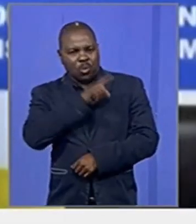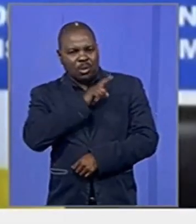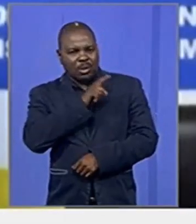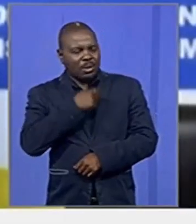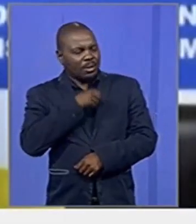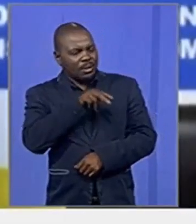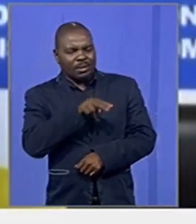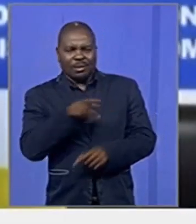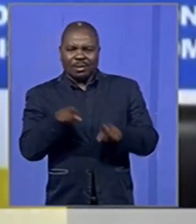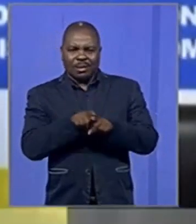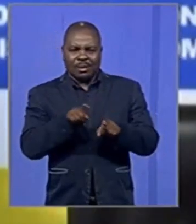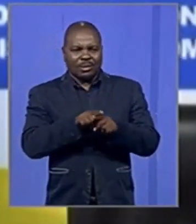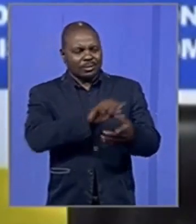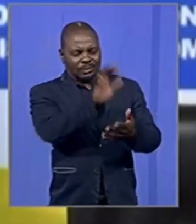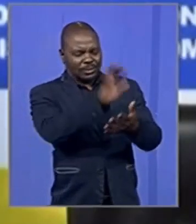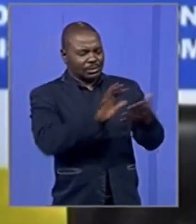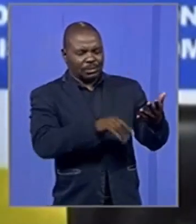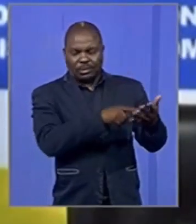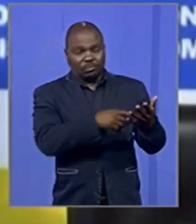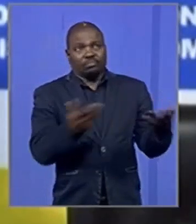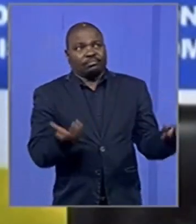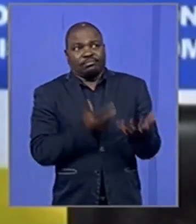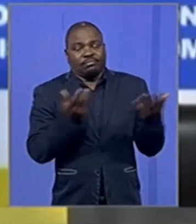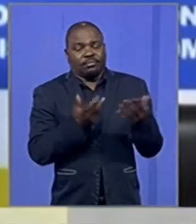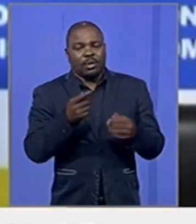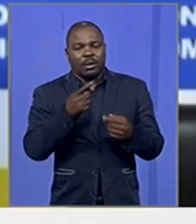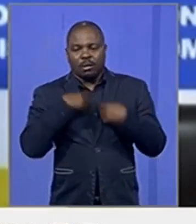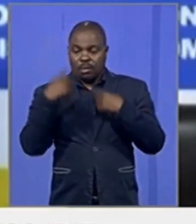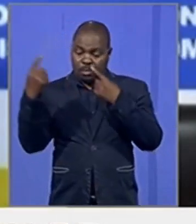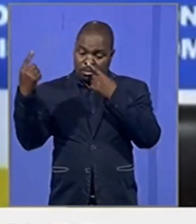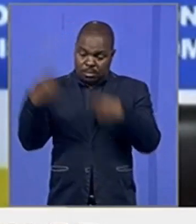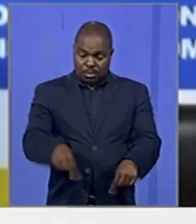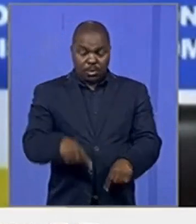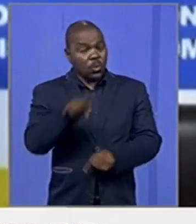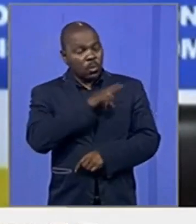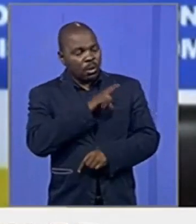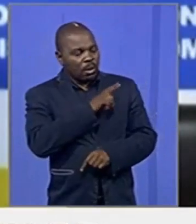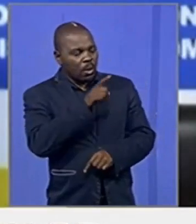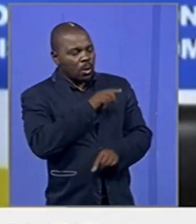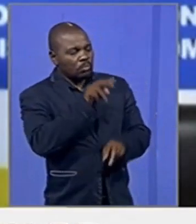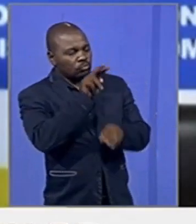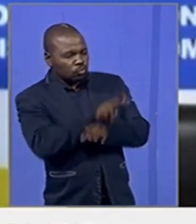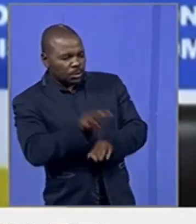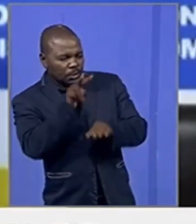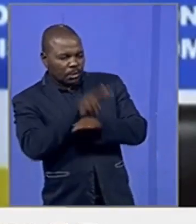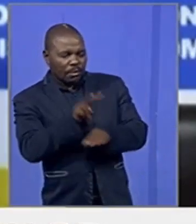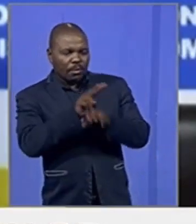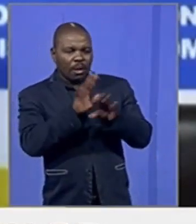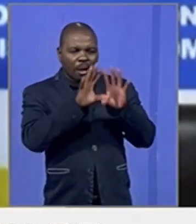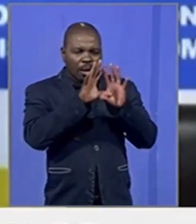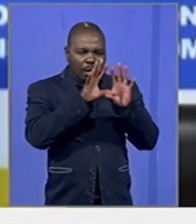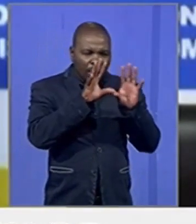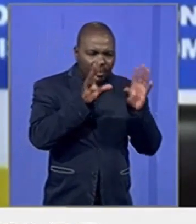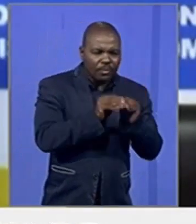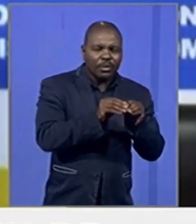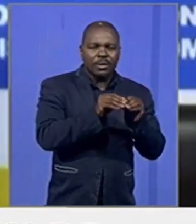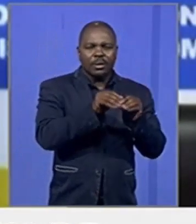it's a ridiculous statement. We come here to observe every